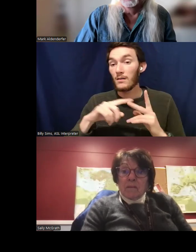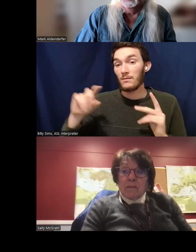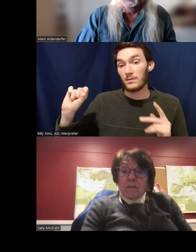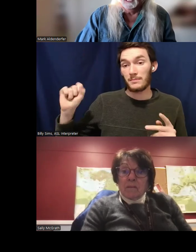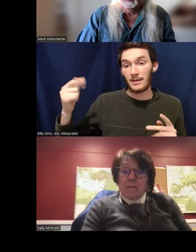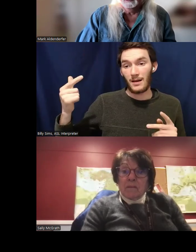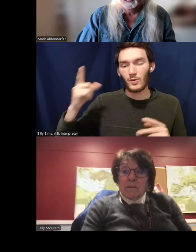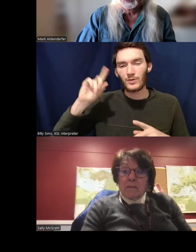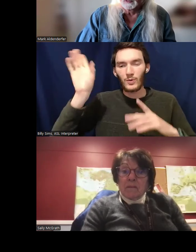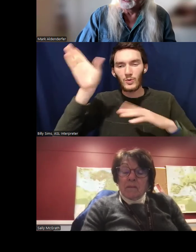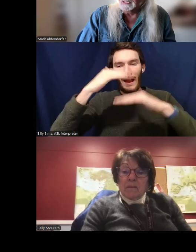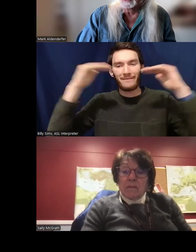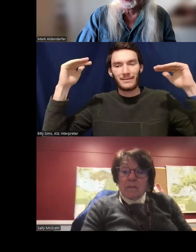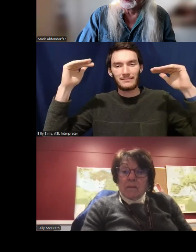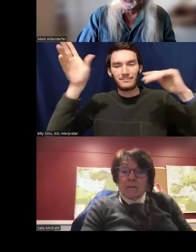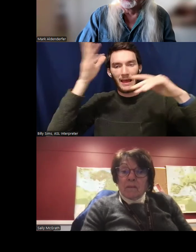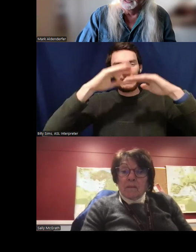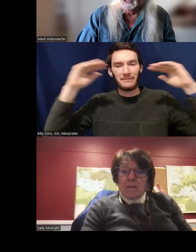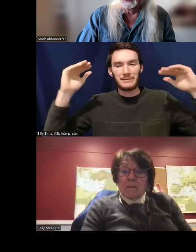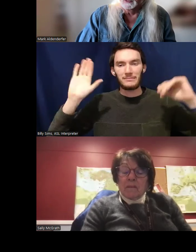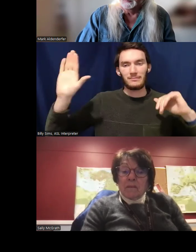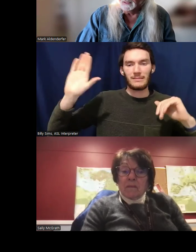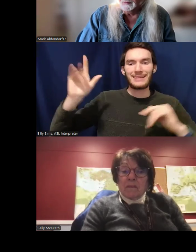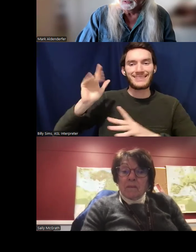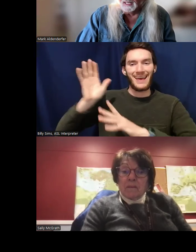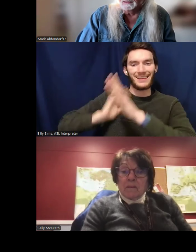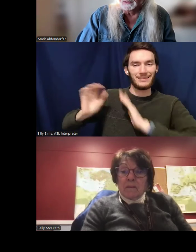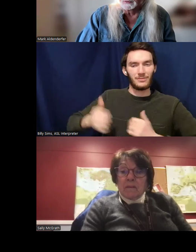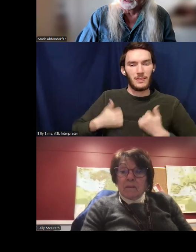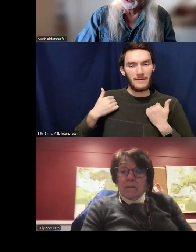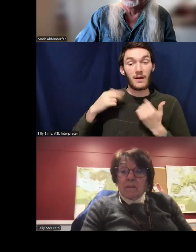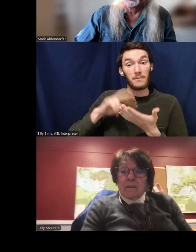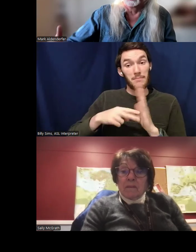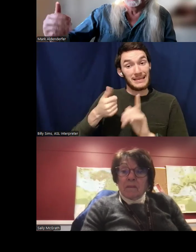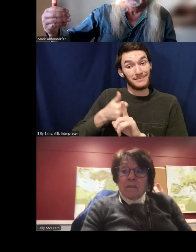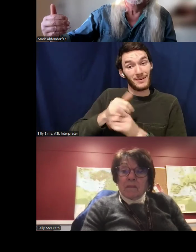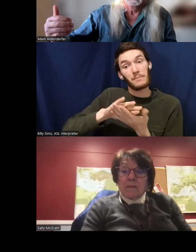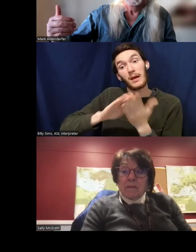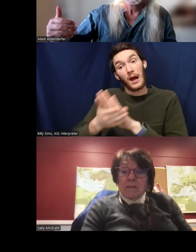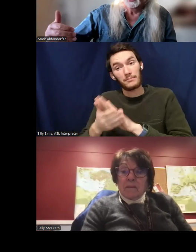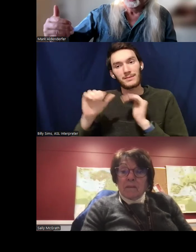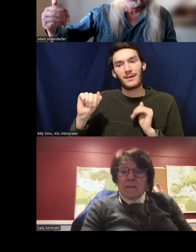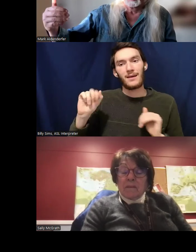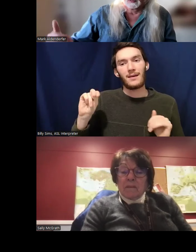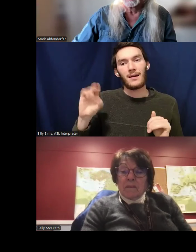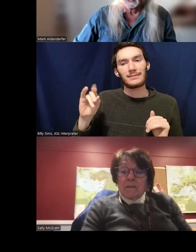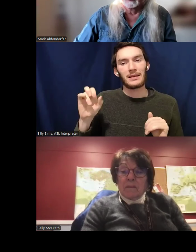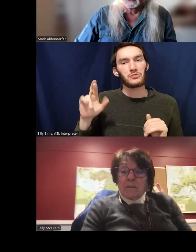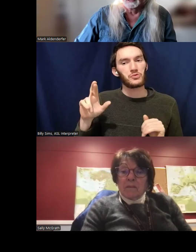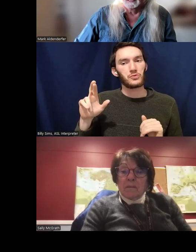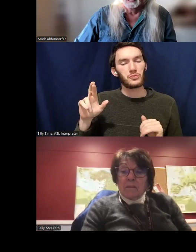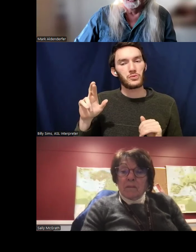heaven, and heaven is where his ancestors live. And so he becomes an ancestor that's both living. He's no longer